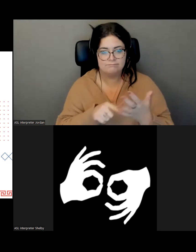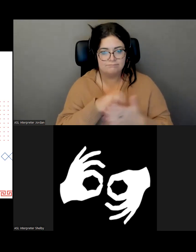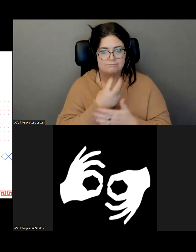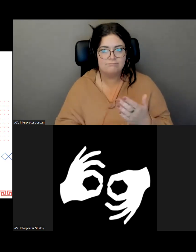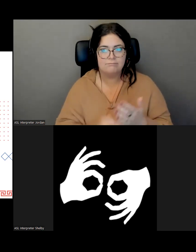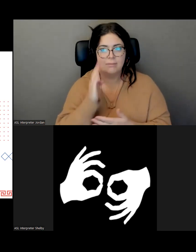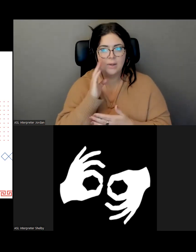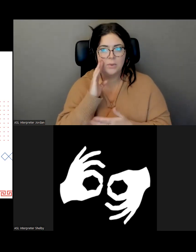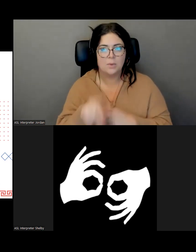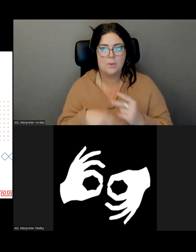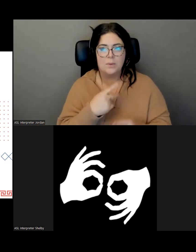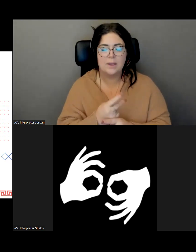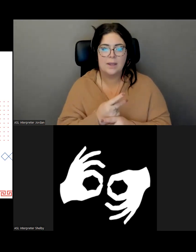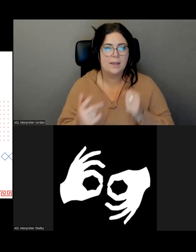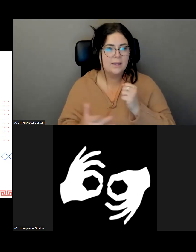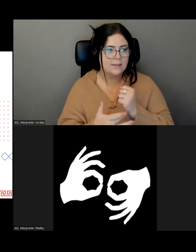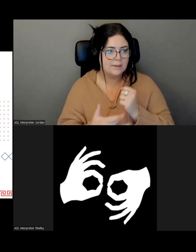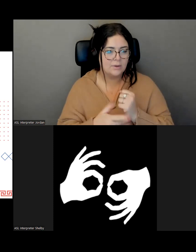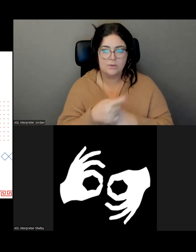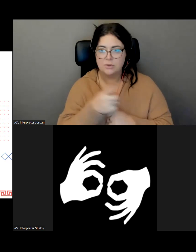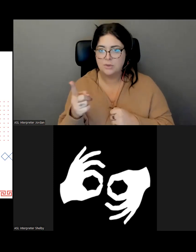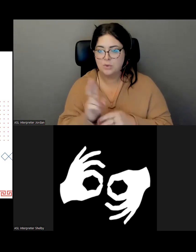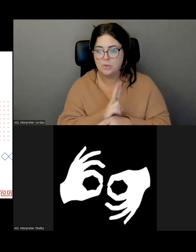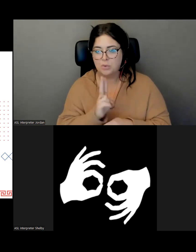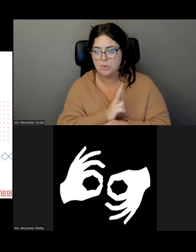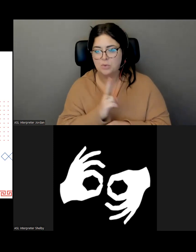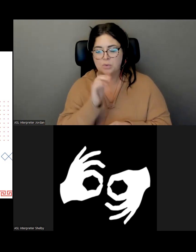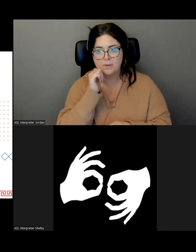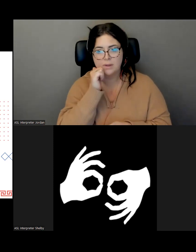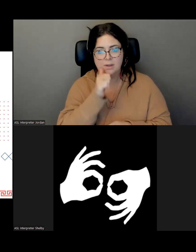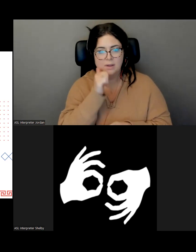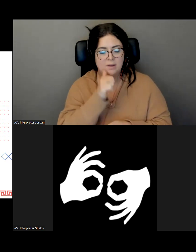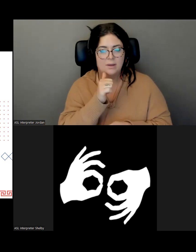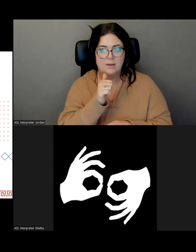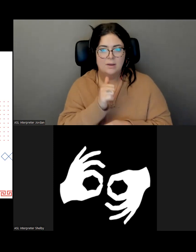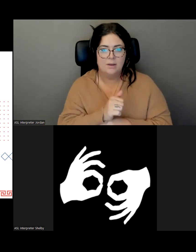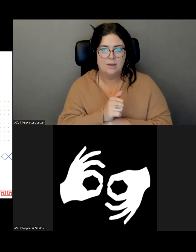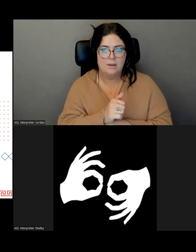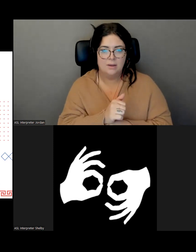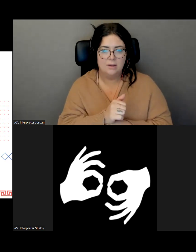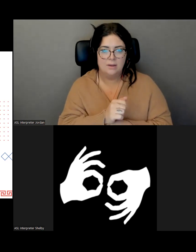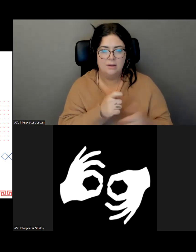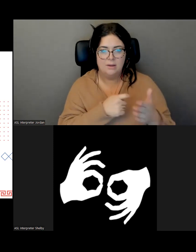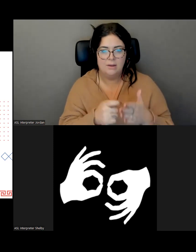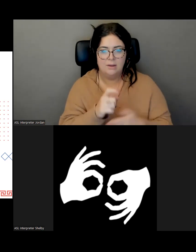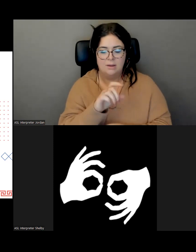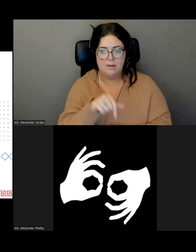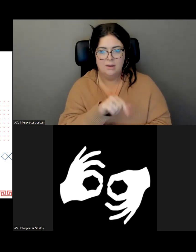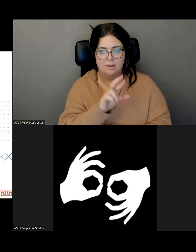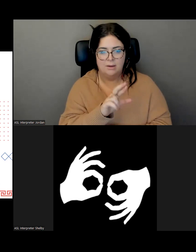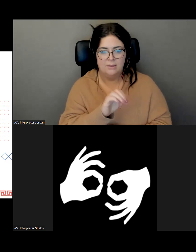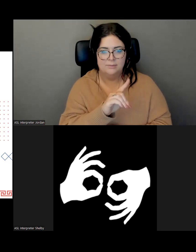hear what types of technology do you use on a daily basis. And so you can either scan the QR code using your